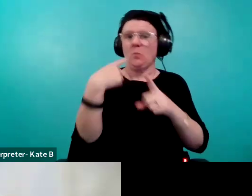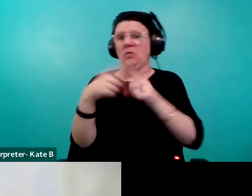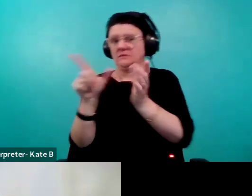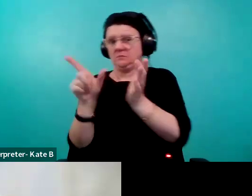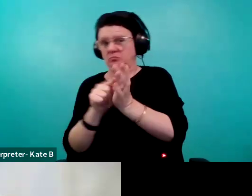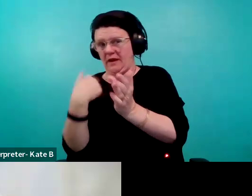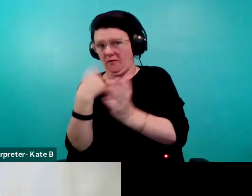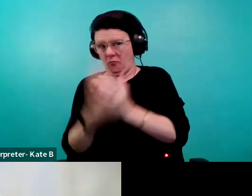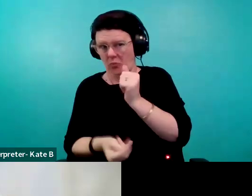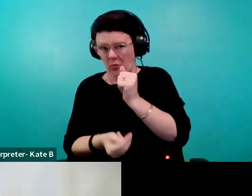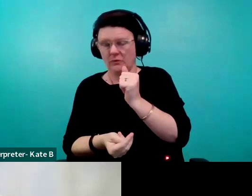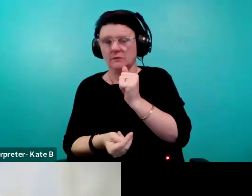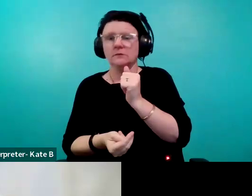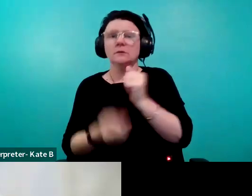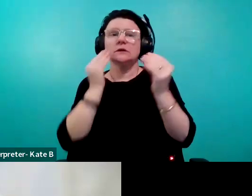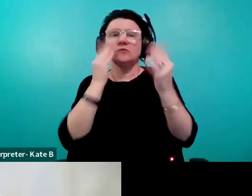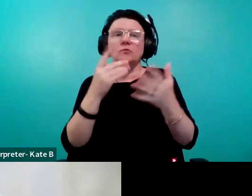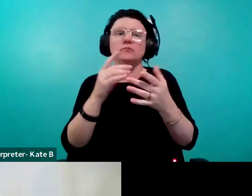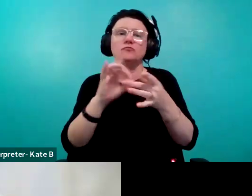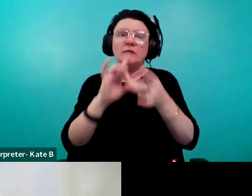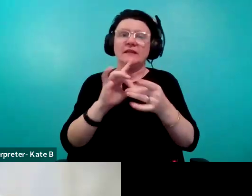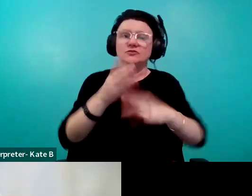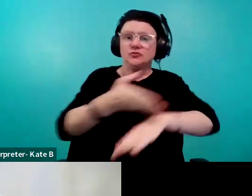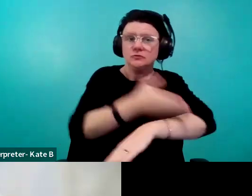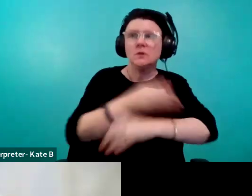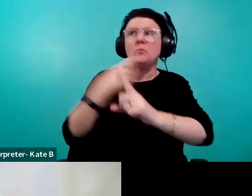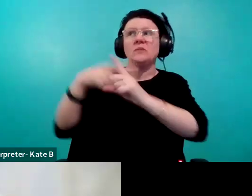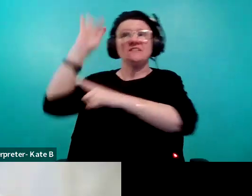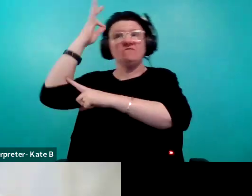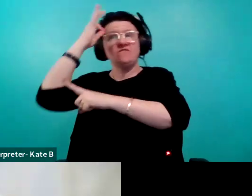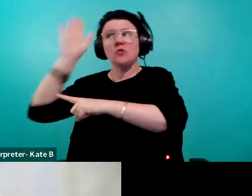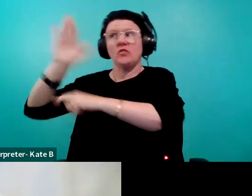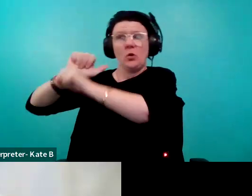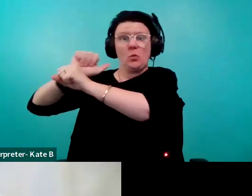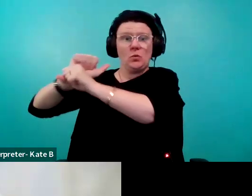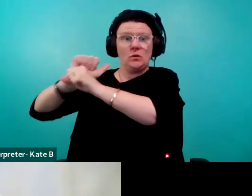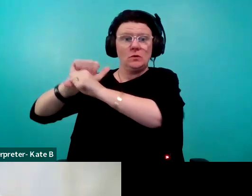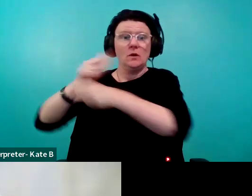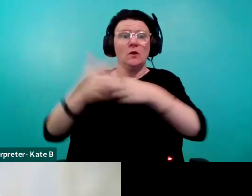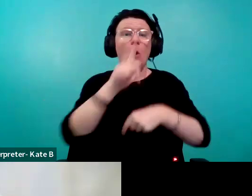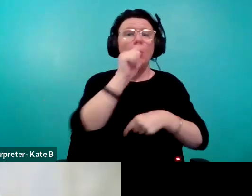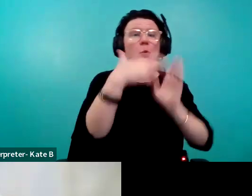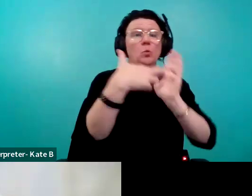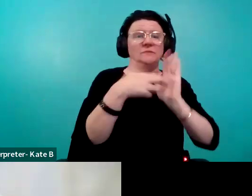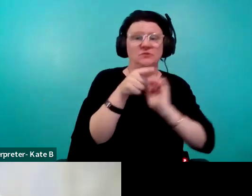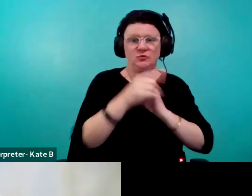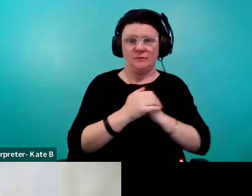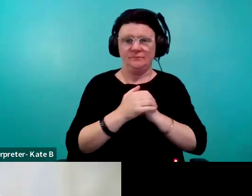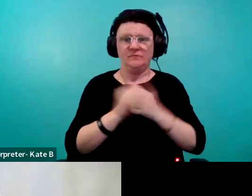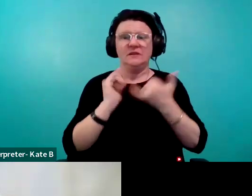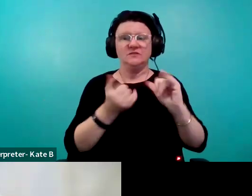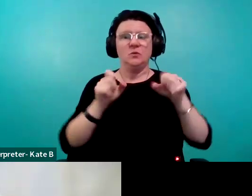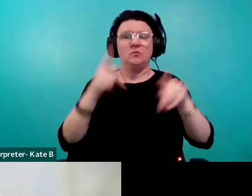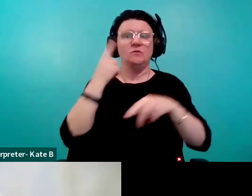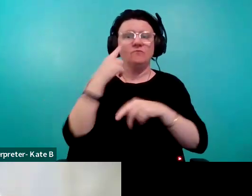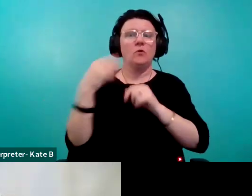bit, and we've included information about Congress and the federal level, and we're calling it Who Represents You, and it's still a guide to the legislature